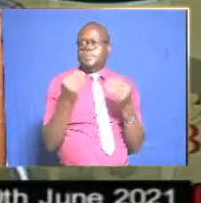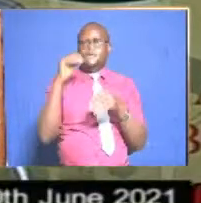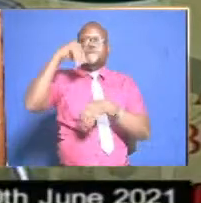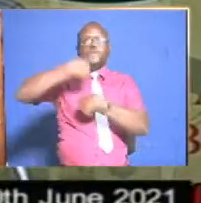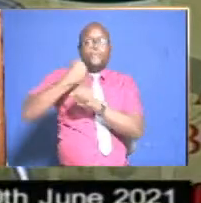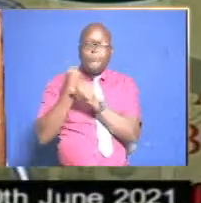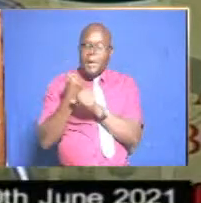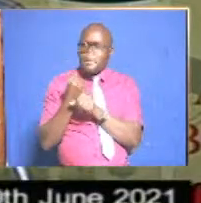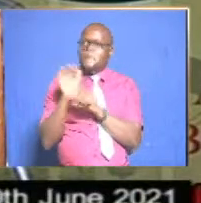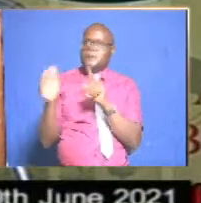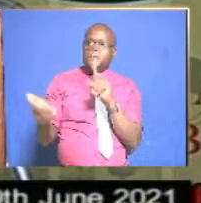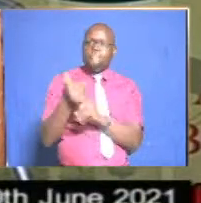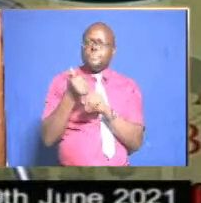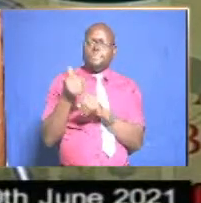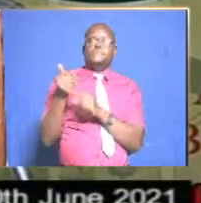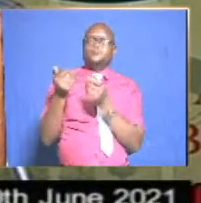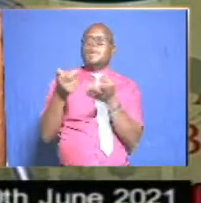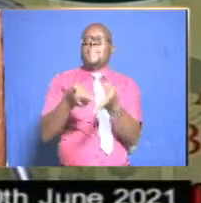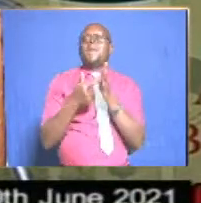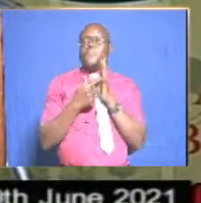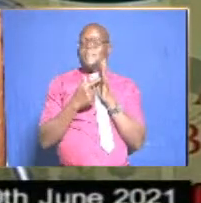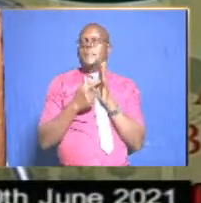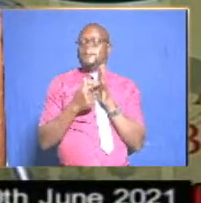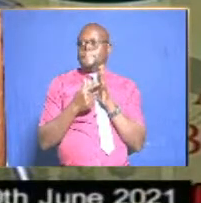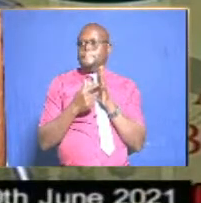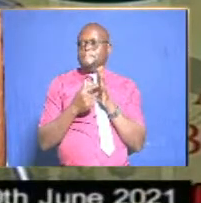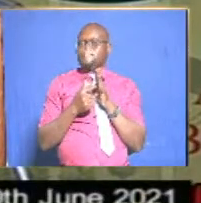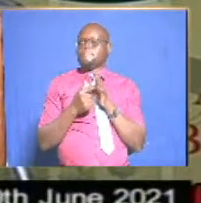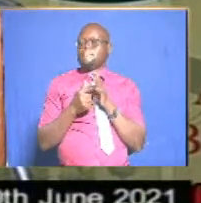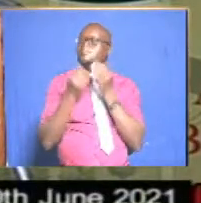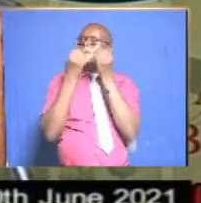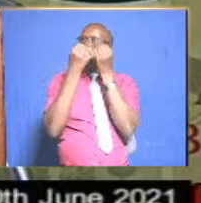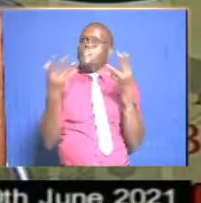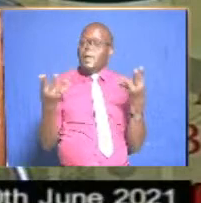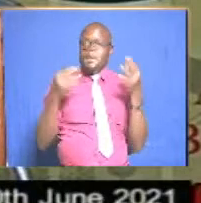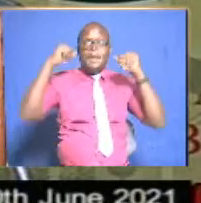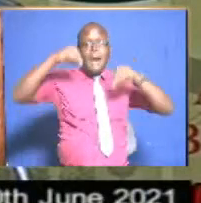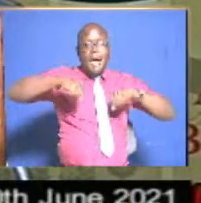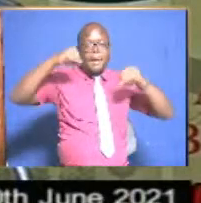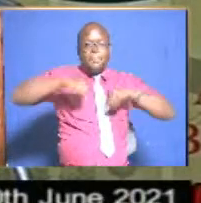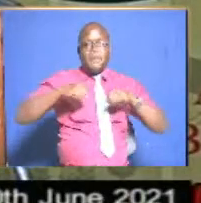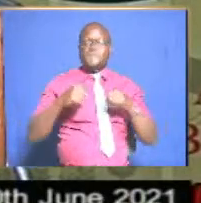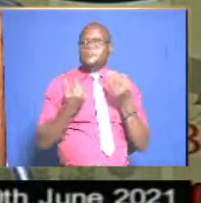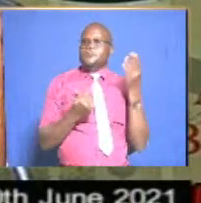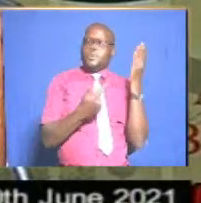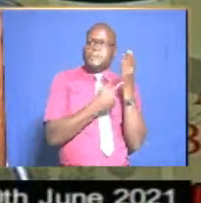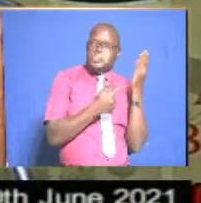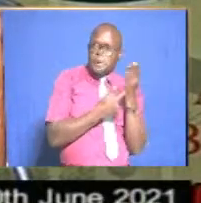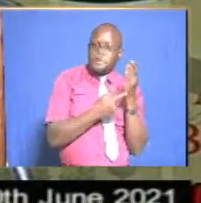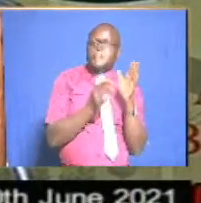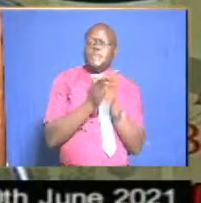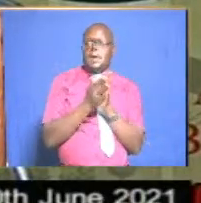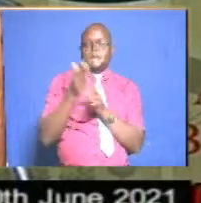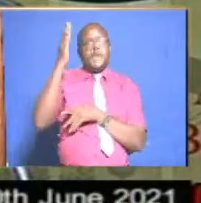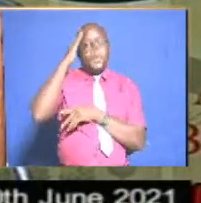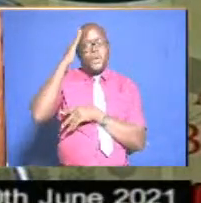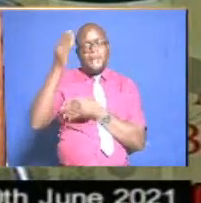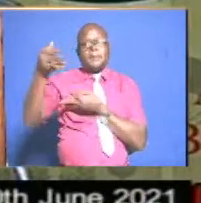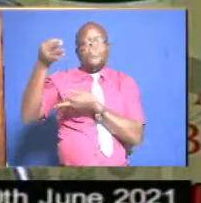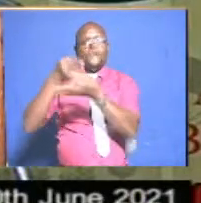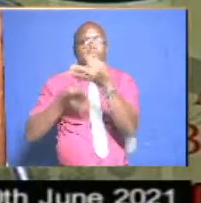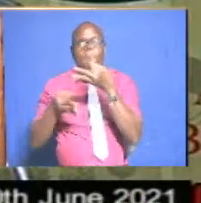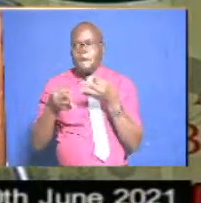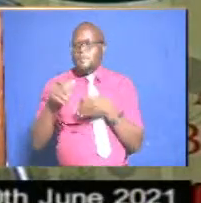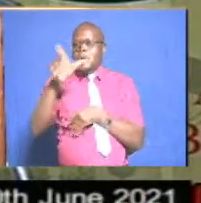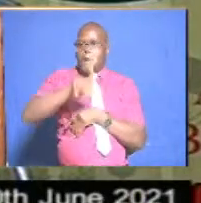entities to meet the specified requirements of bilateral and multilateral agreements on technology and knowledge transfer,